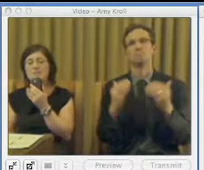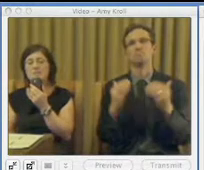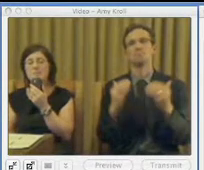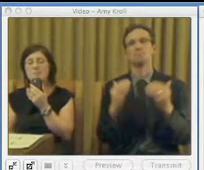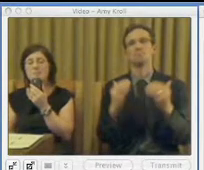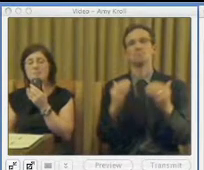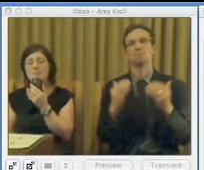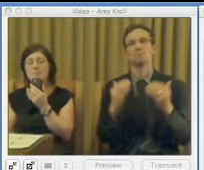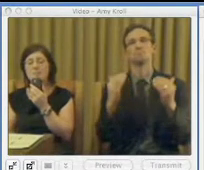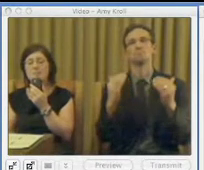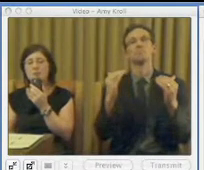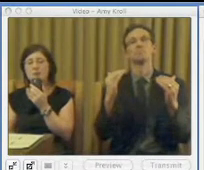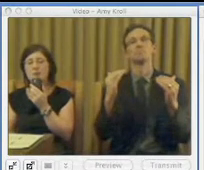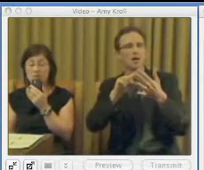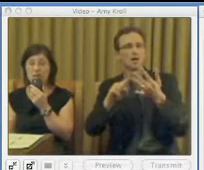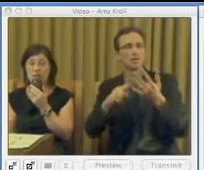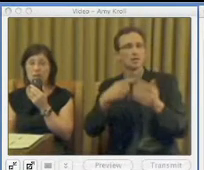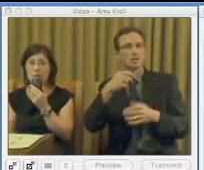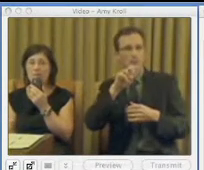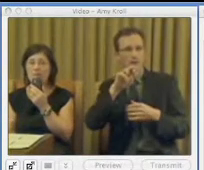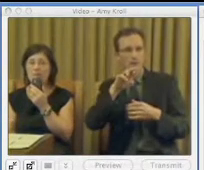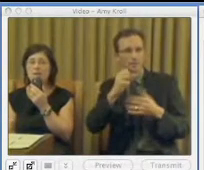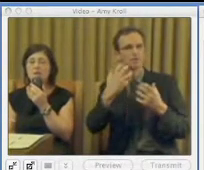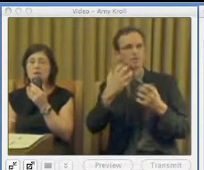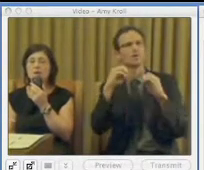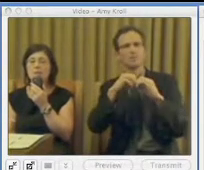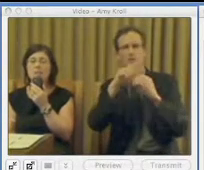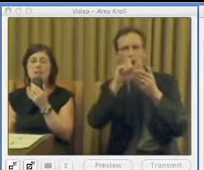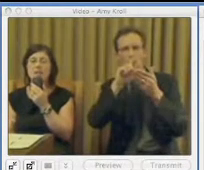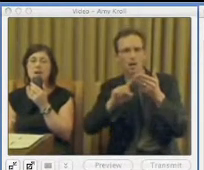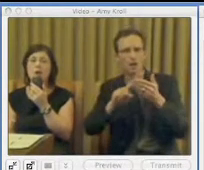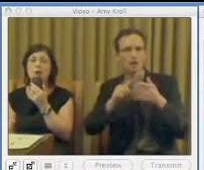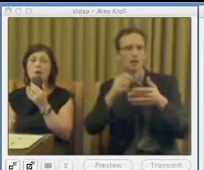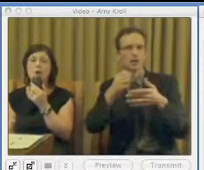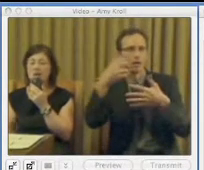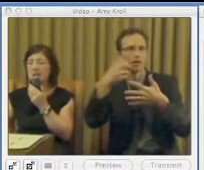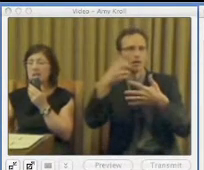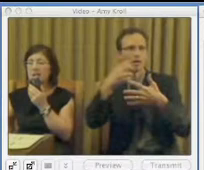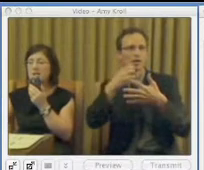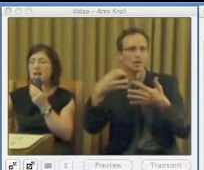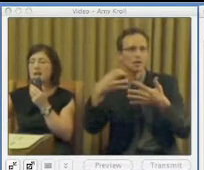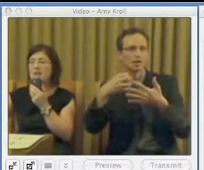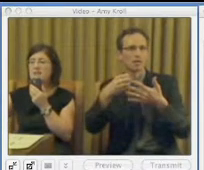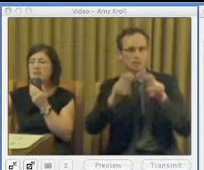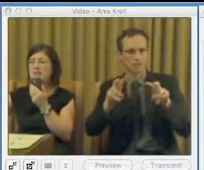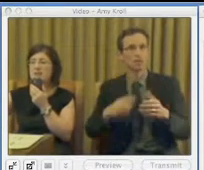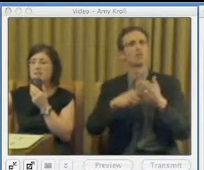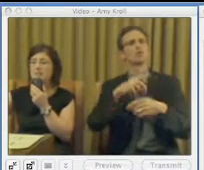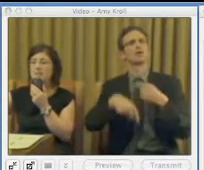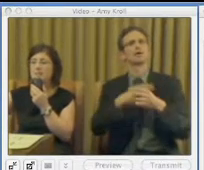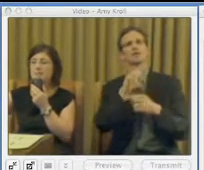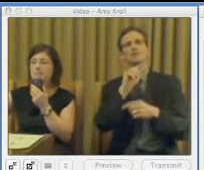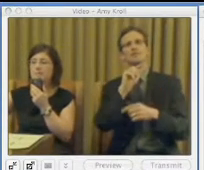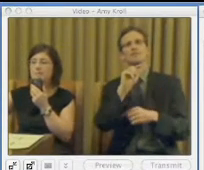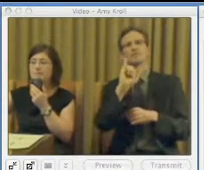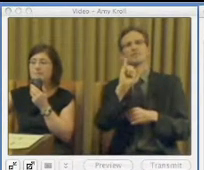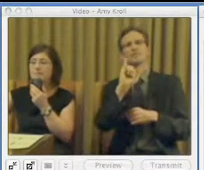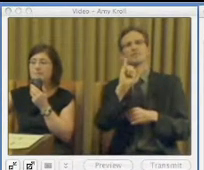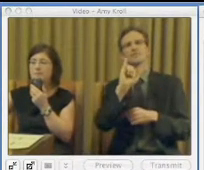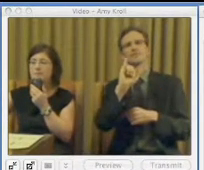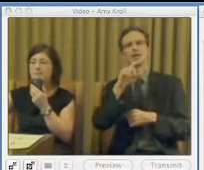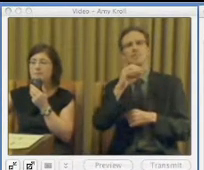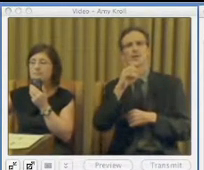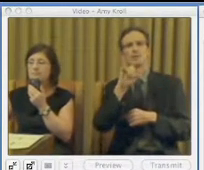So let's consider some of these parameters in a little bit more depth, and we can look at a particular typology that has been